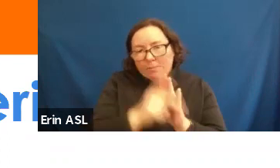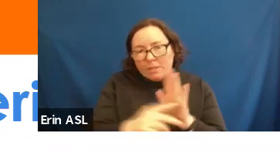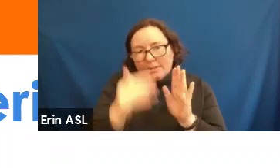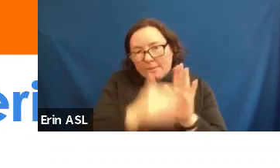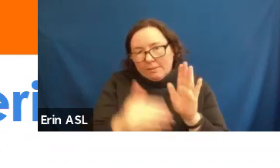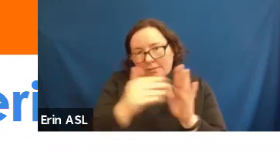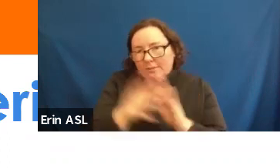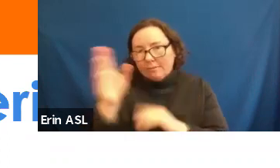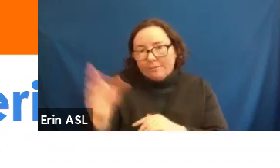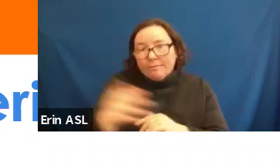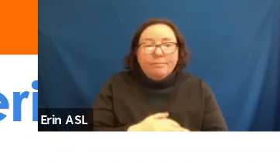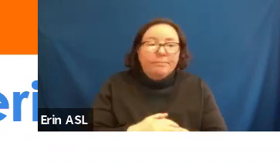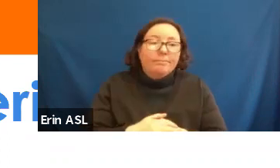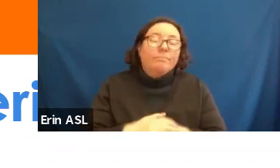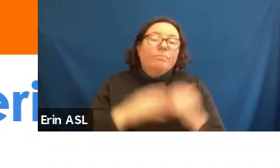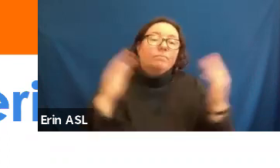Okay.